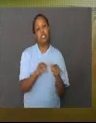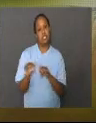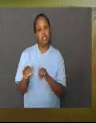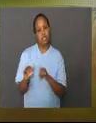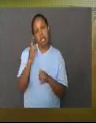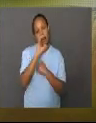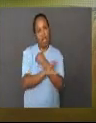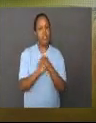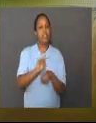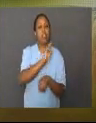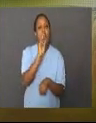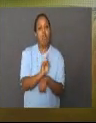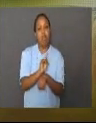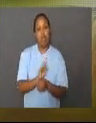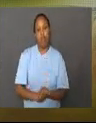the nation.